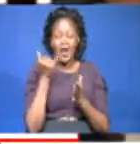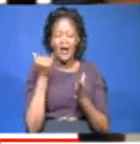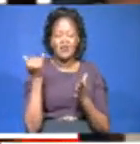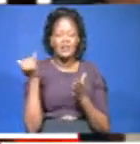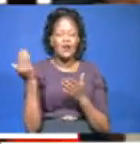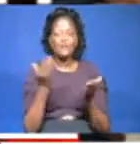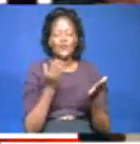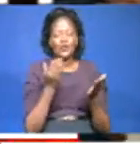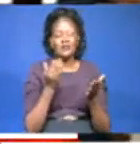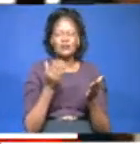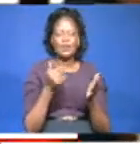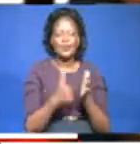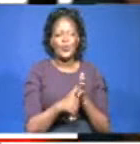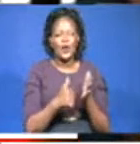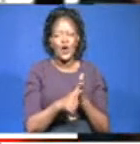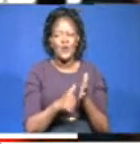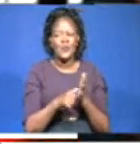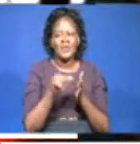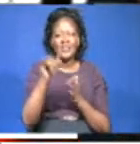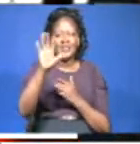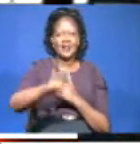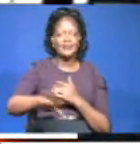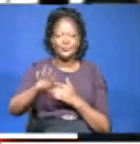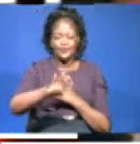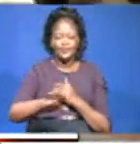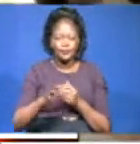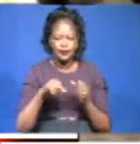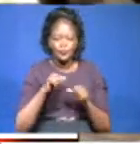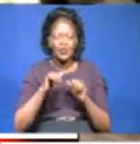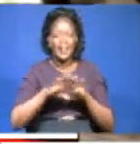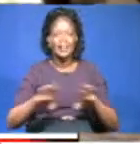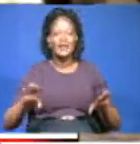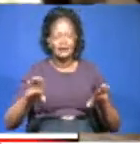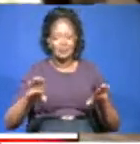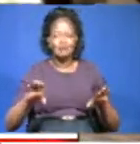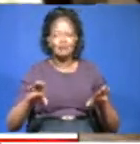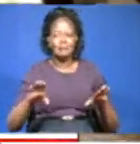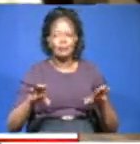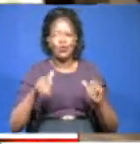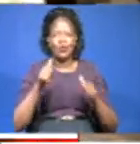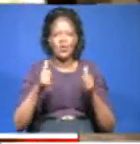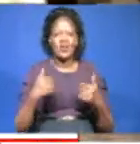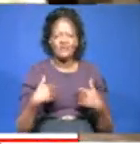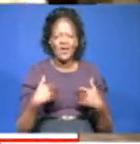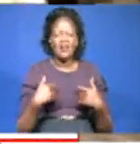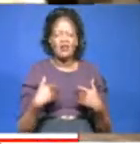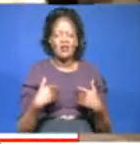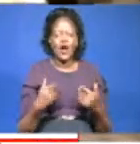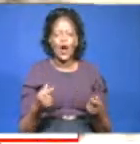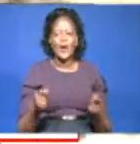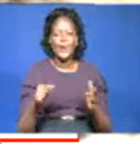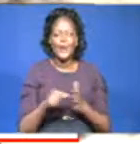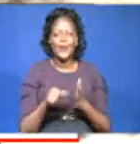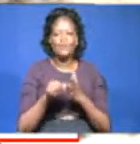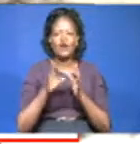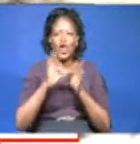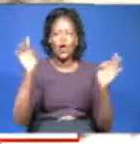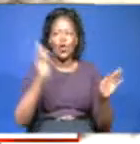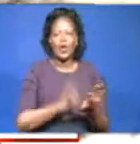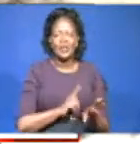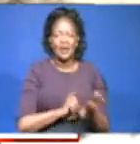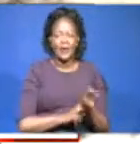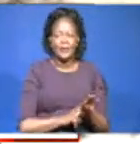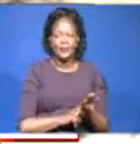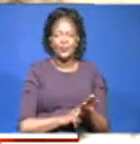in Chembe Kibabamuche and Kilifi Jimba settlement schemes, which have had controversies for years. Then they moved